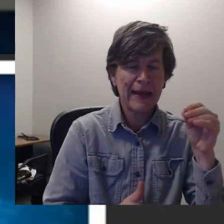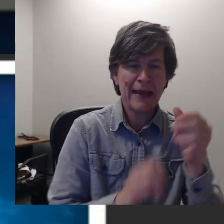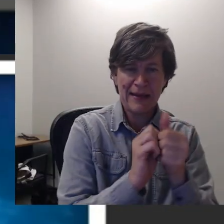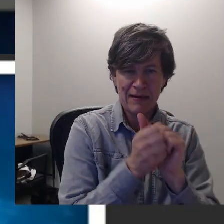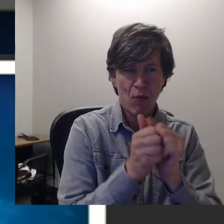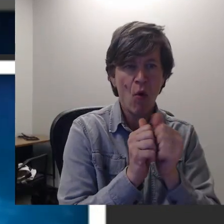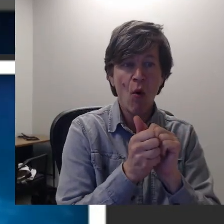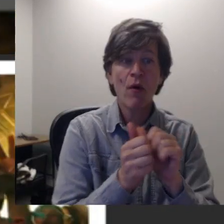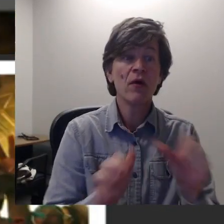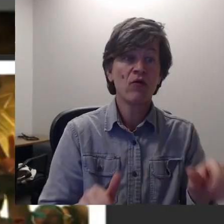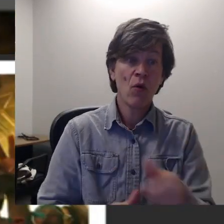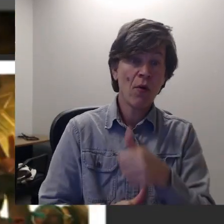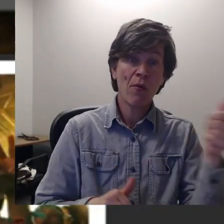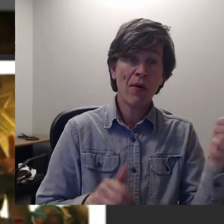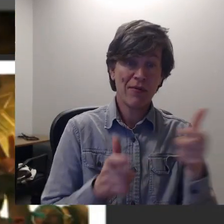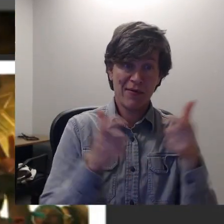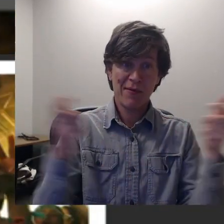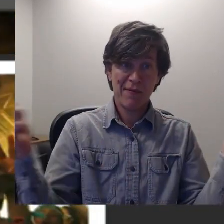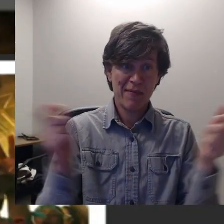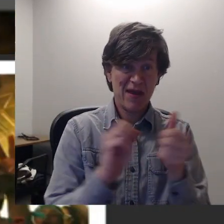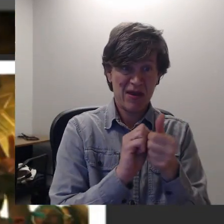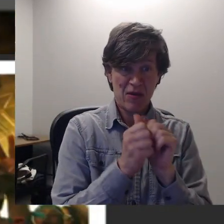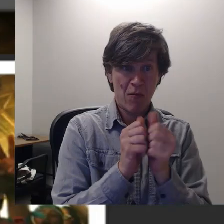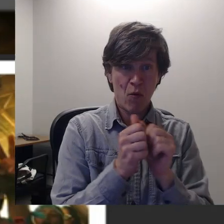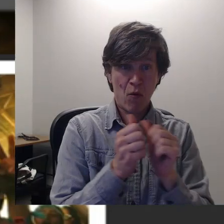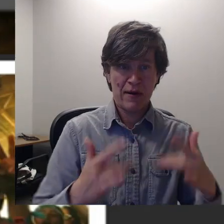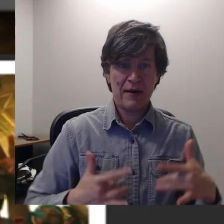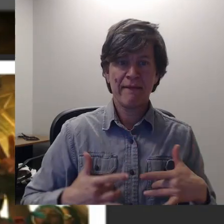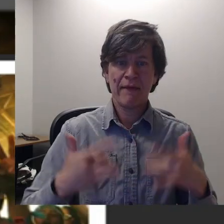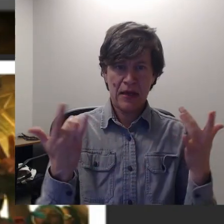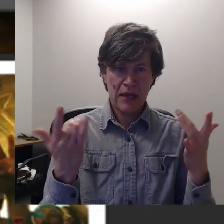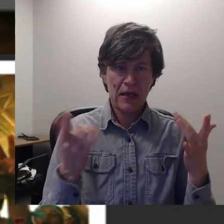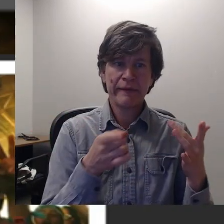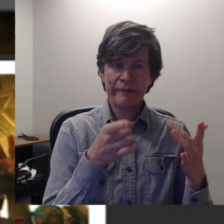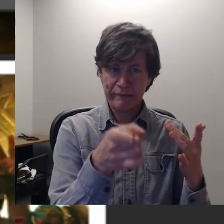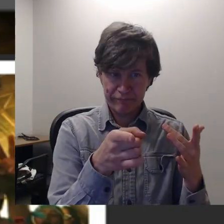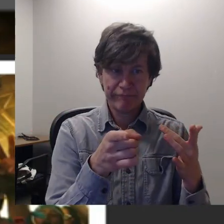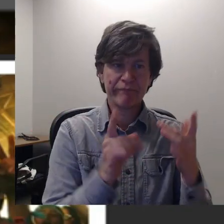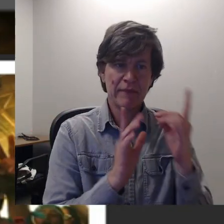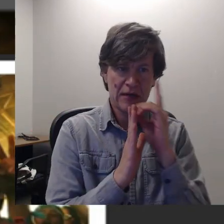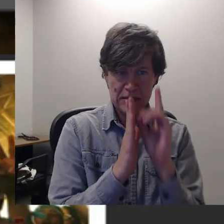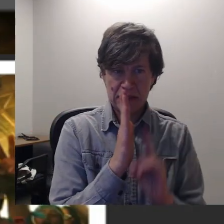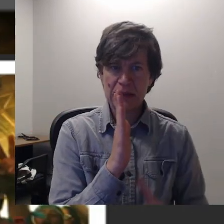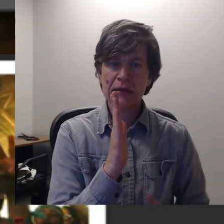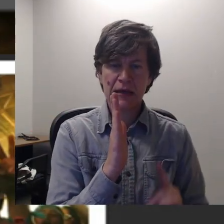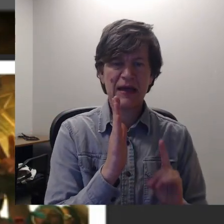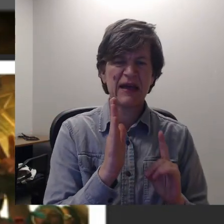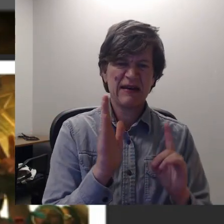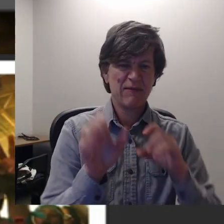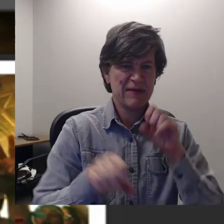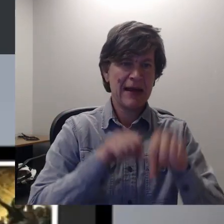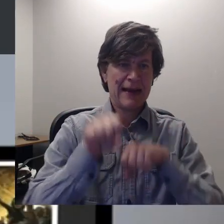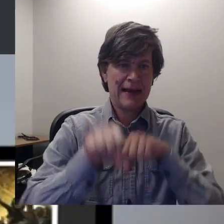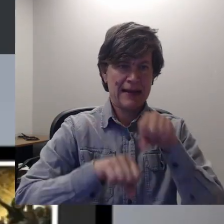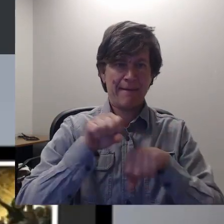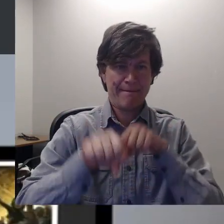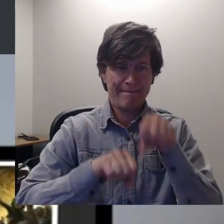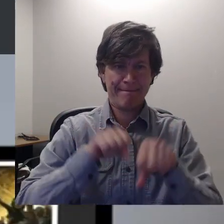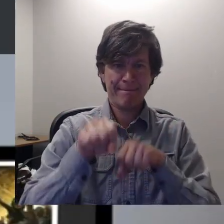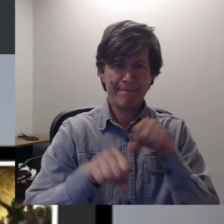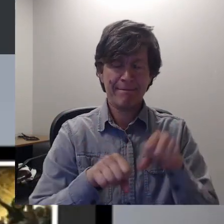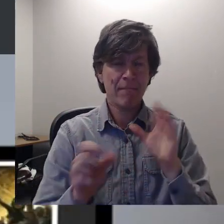big sporting event, which was the UCI Road World Championships. So this theme was cycling. Now, if you notice the